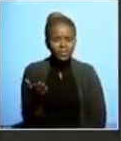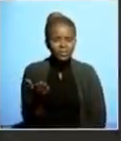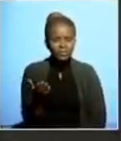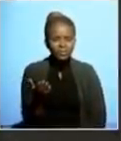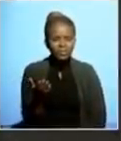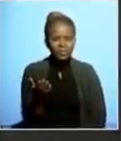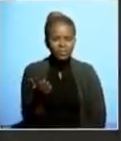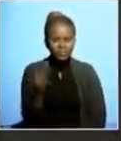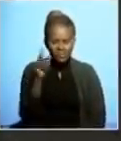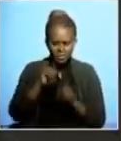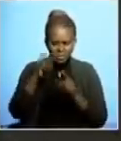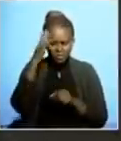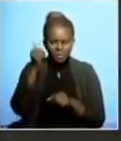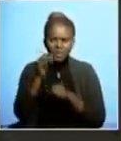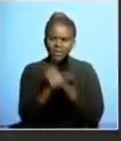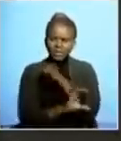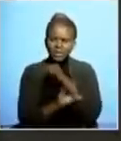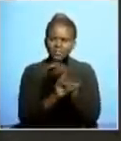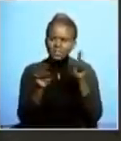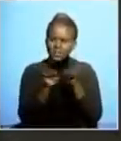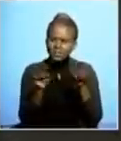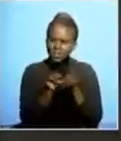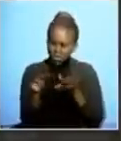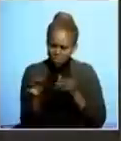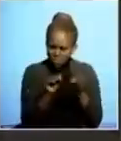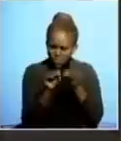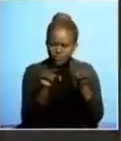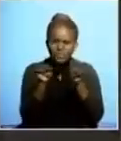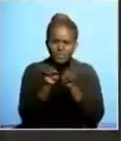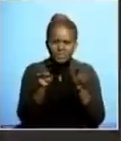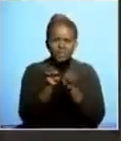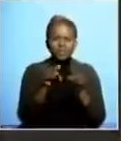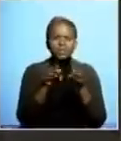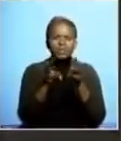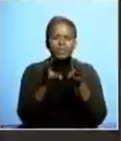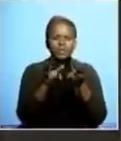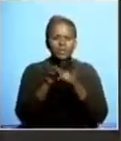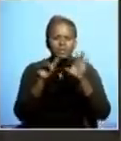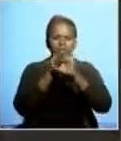But why is the country want to move in a neutral position on clear